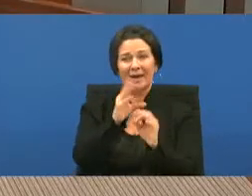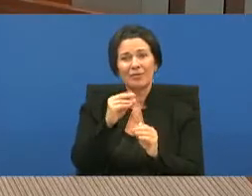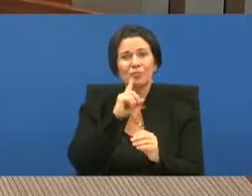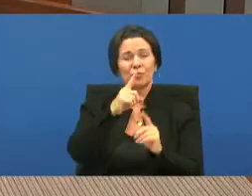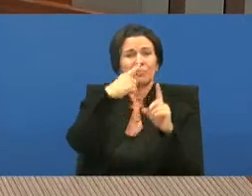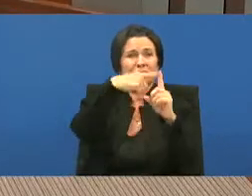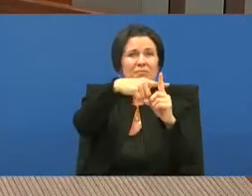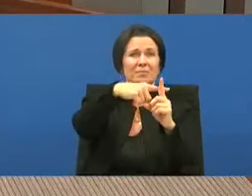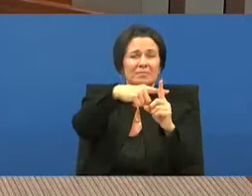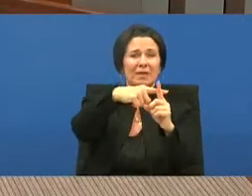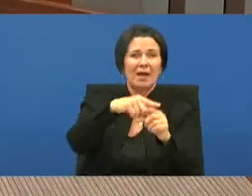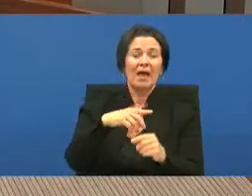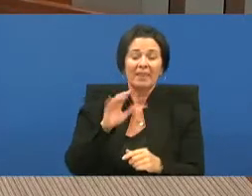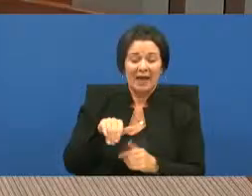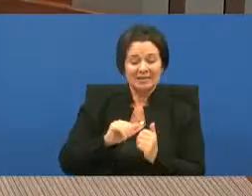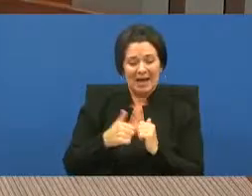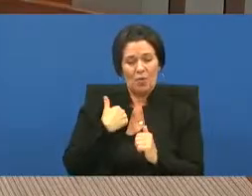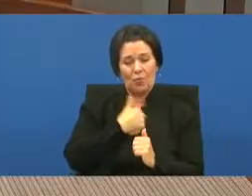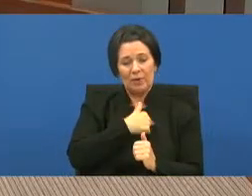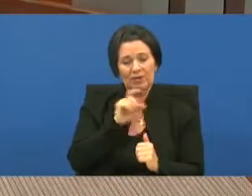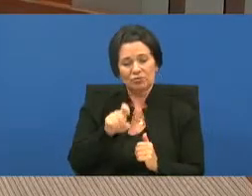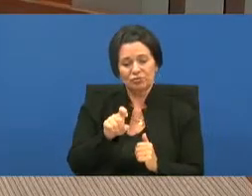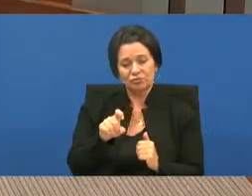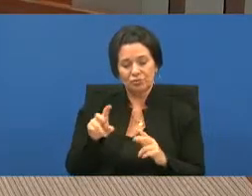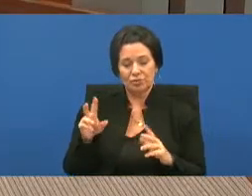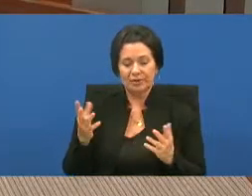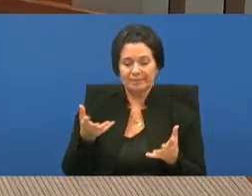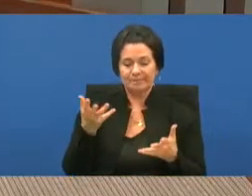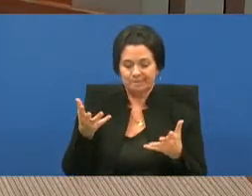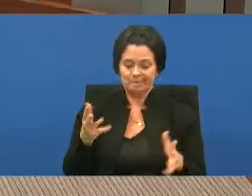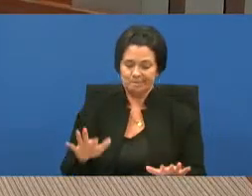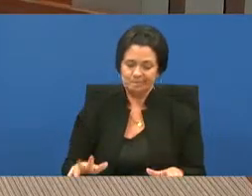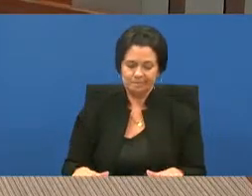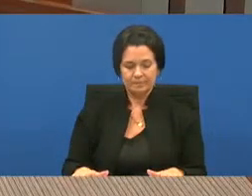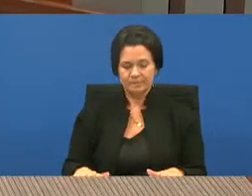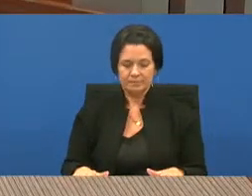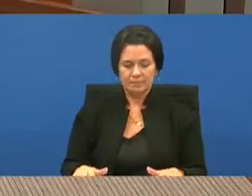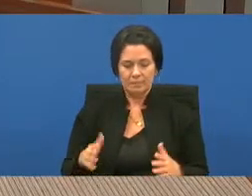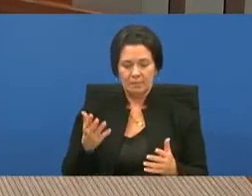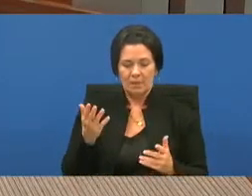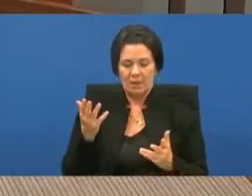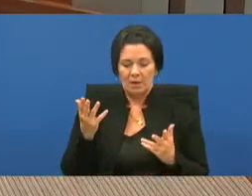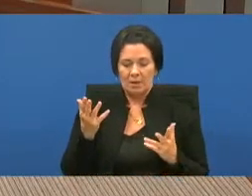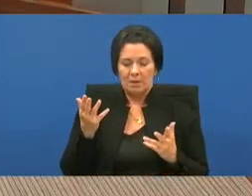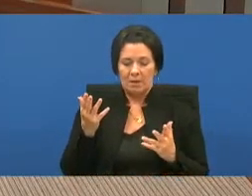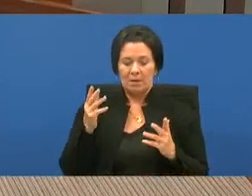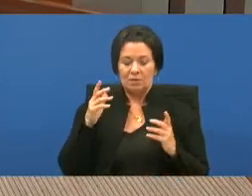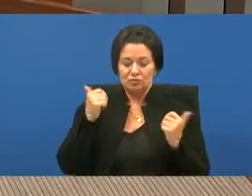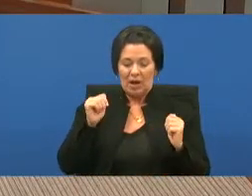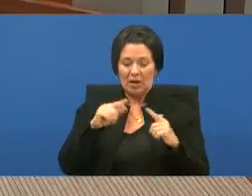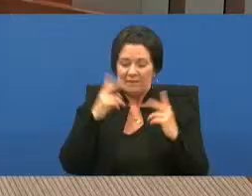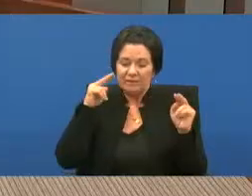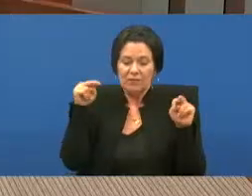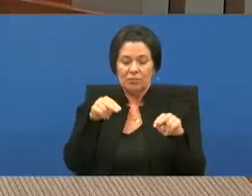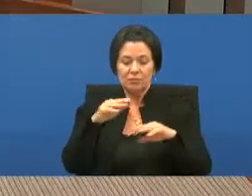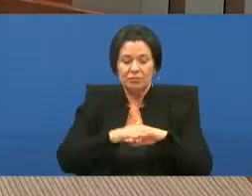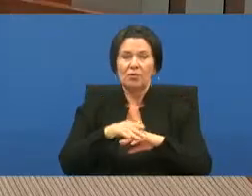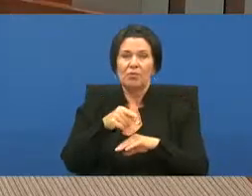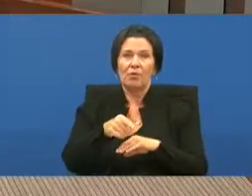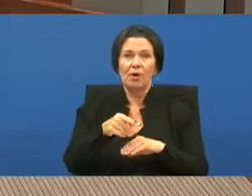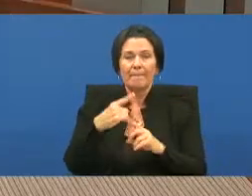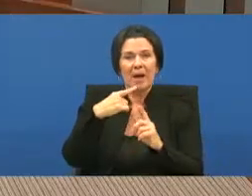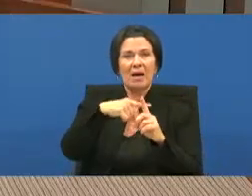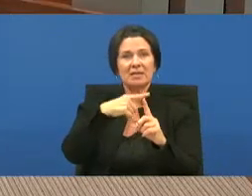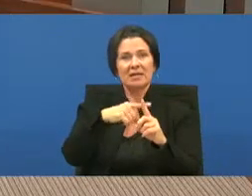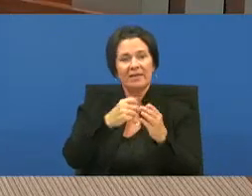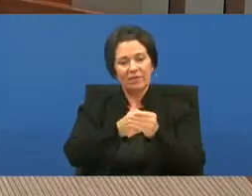how we should be viewing this. And we can focus on good, positive growth investments